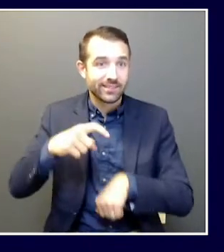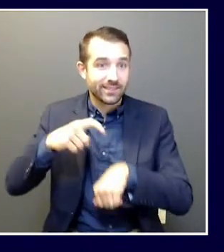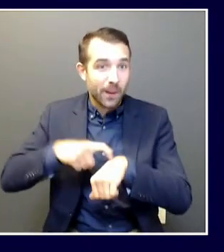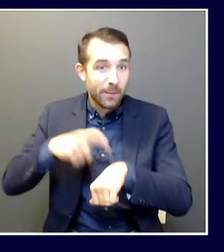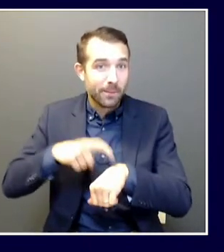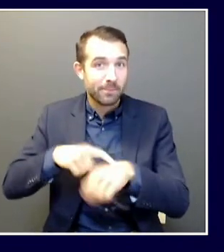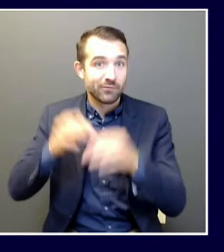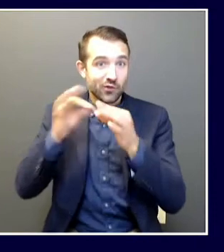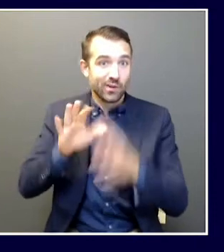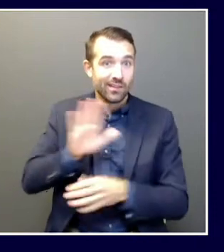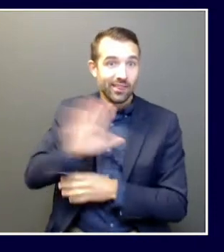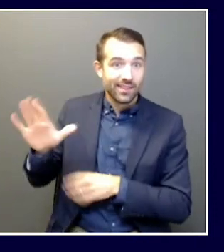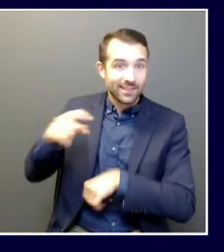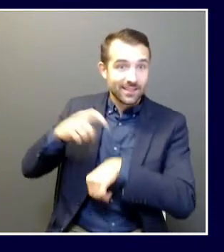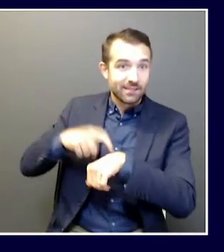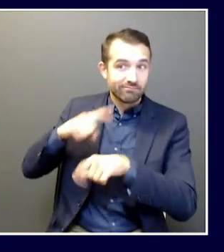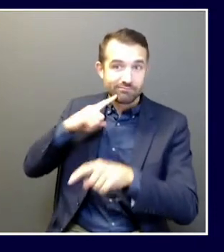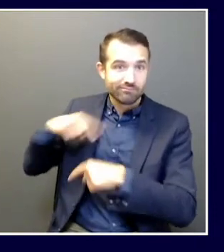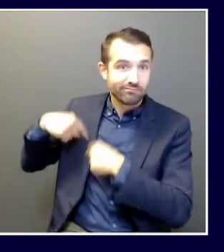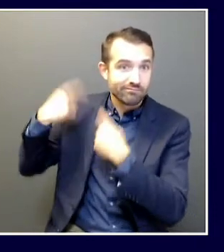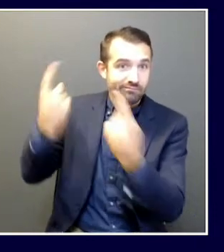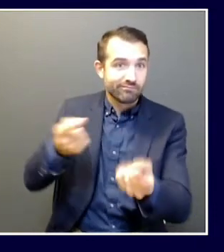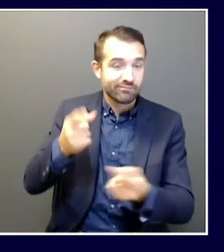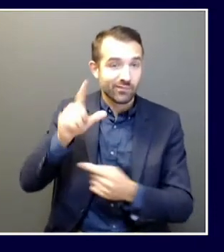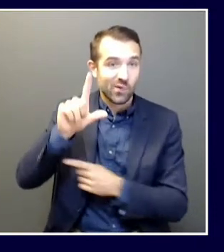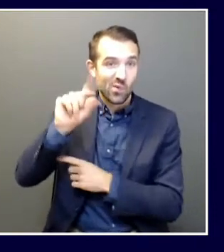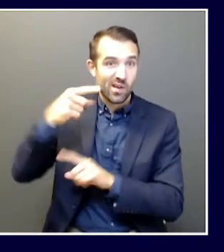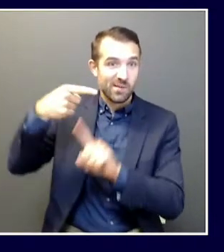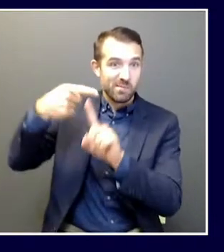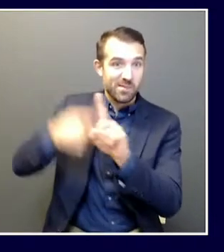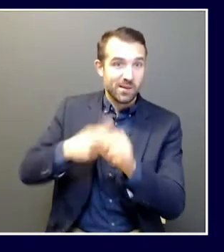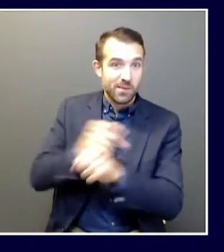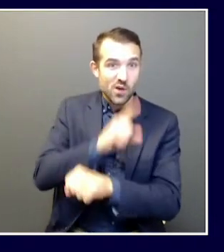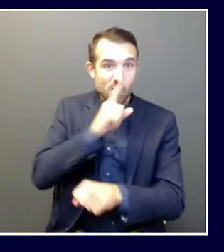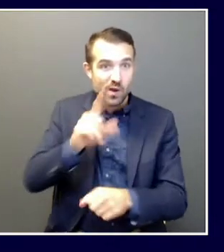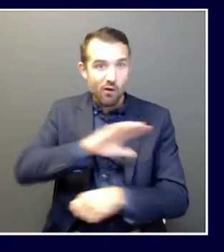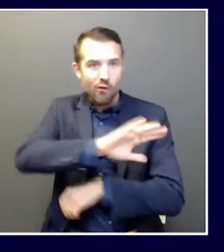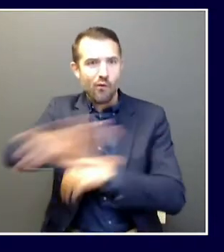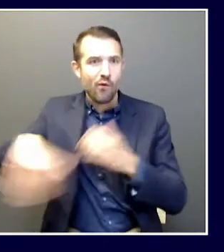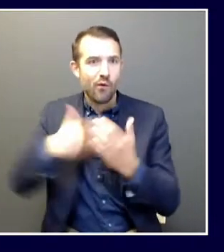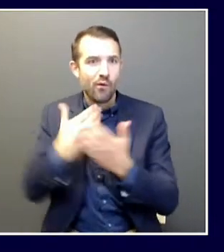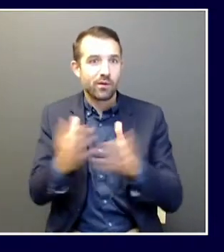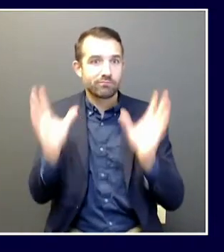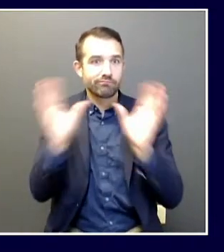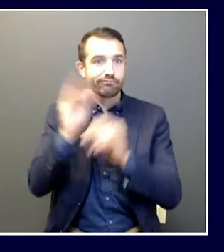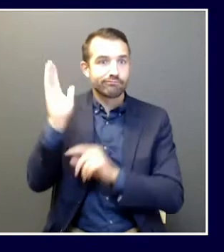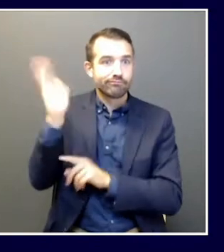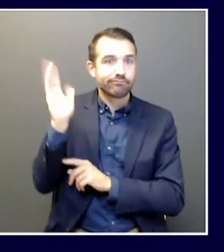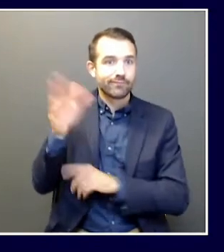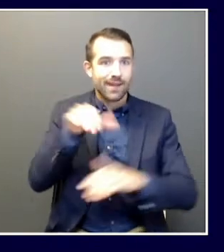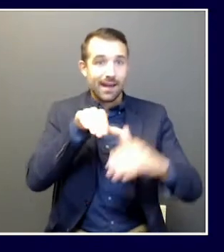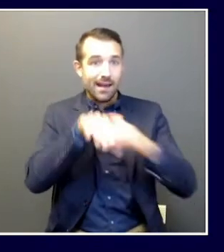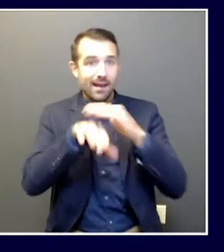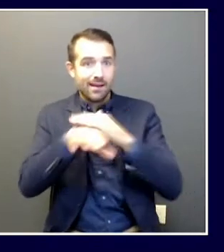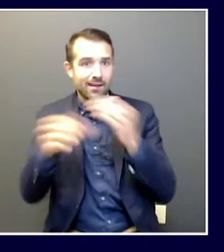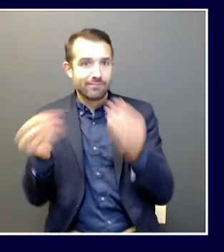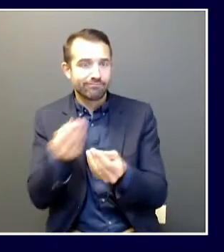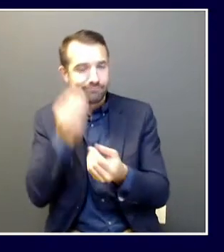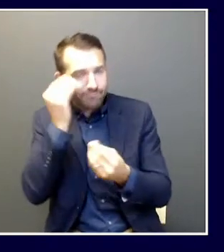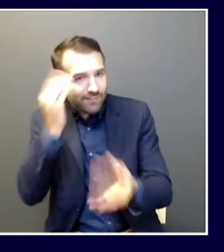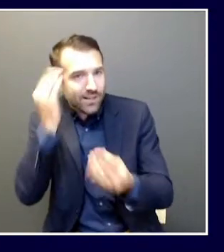past 20 months to ensure that these briefings are as accessible as they can be to as many Maine people as